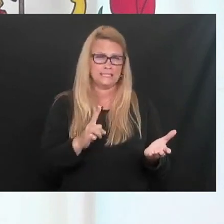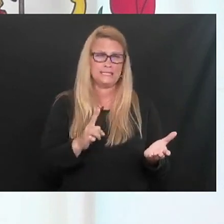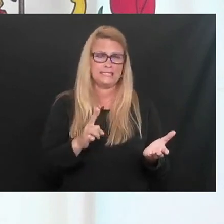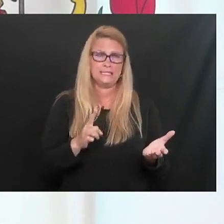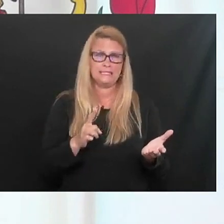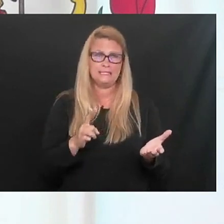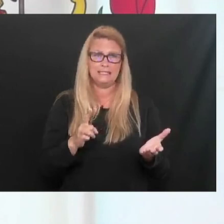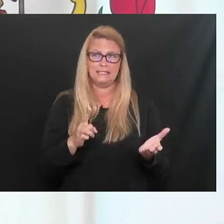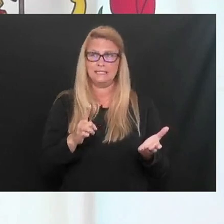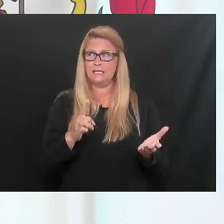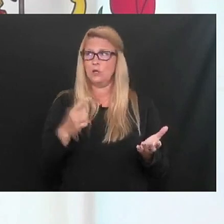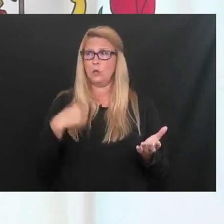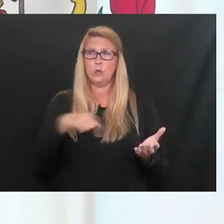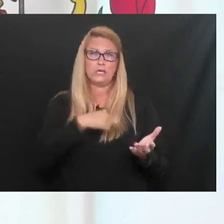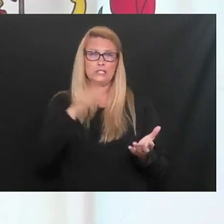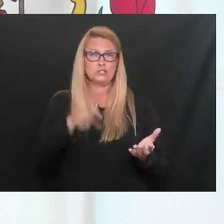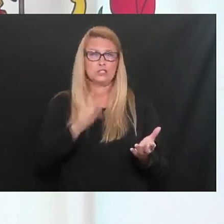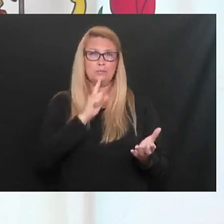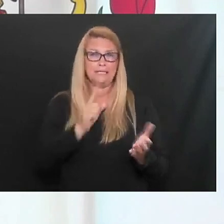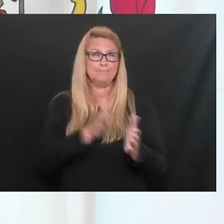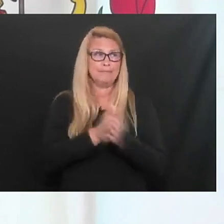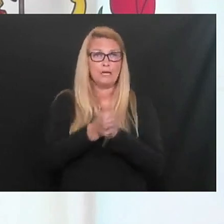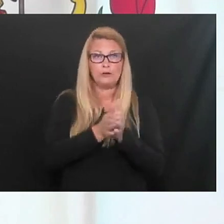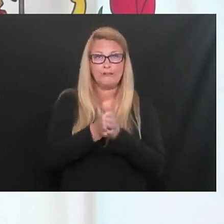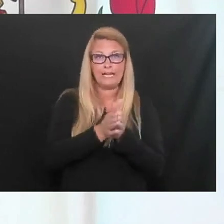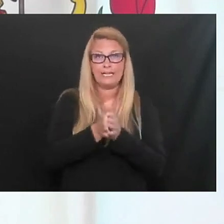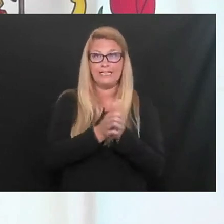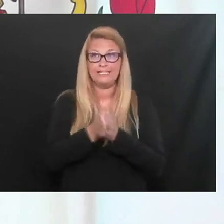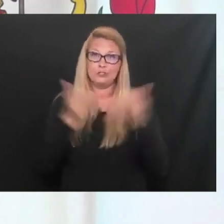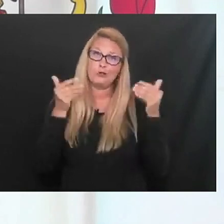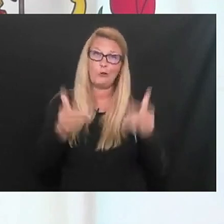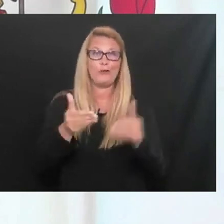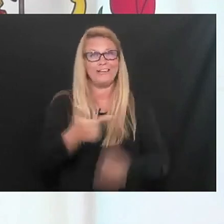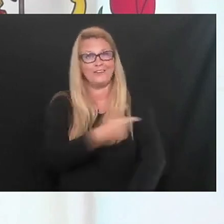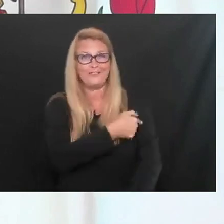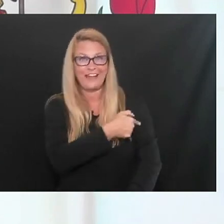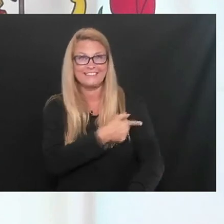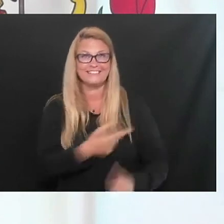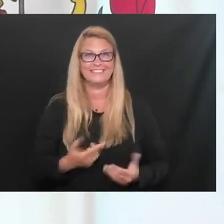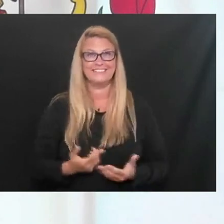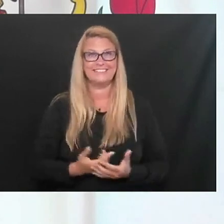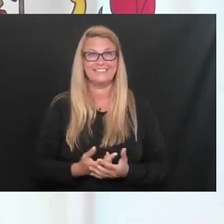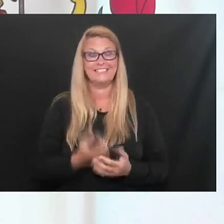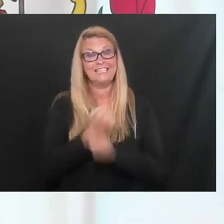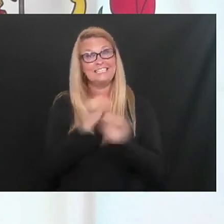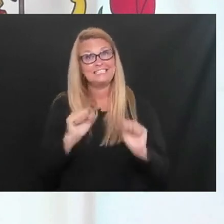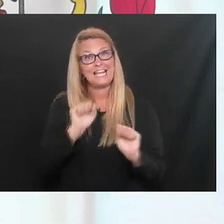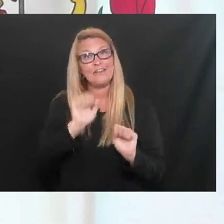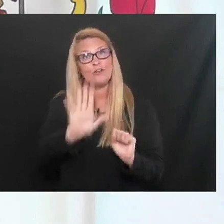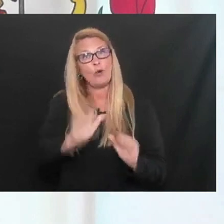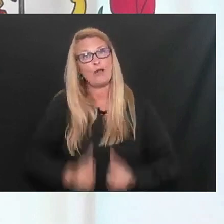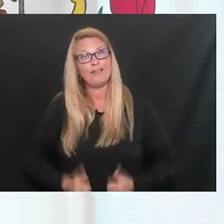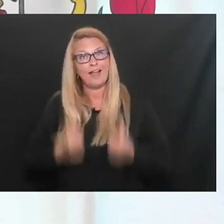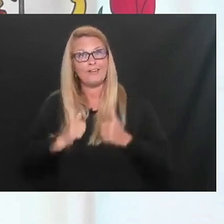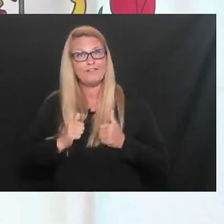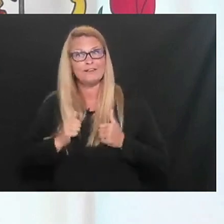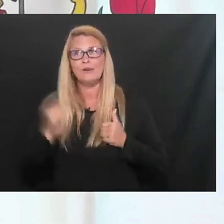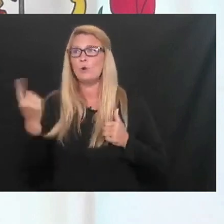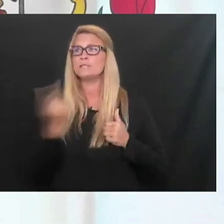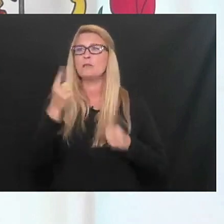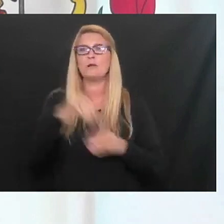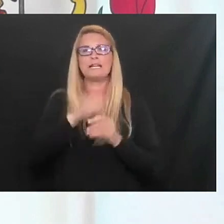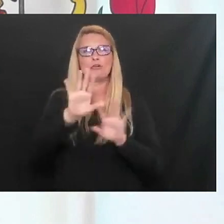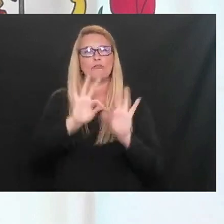truth, you ought to be so motivated. It's unbelievable to get your vaccination just from the standpoint of saving your life or somebody in your family or whatever.